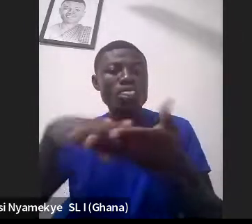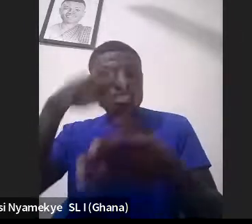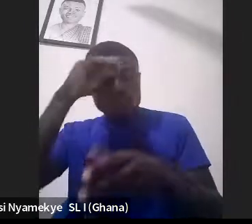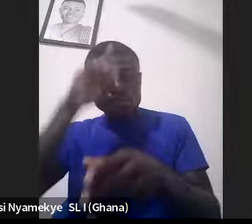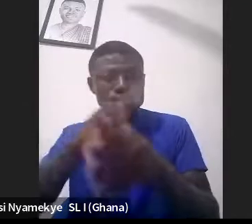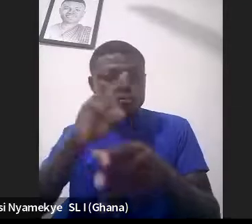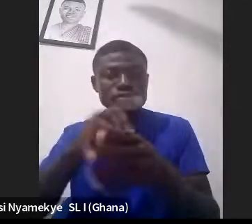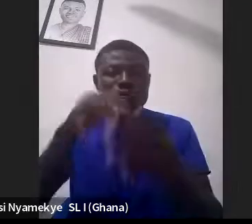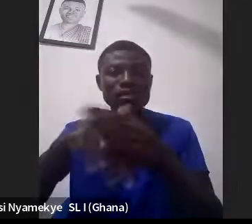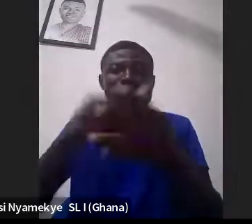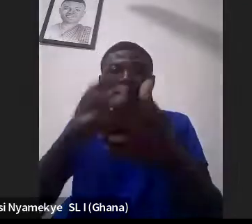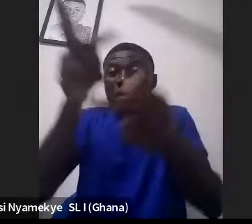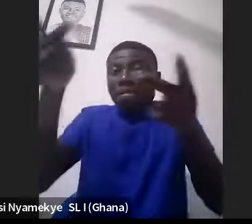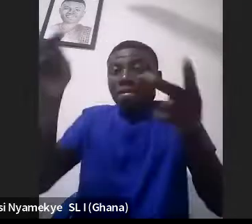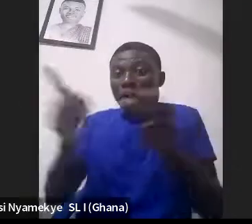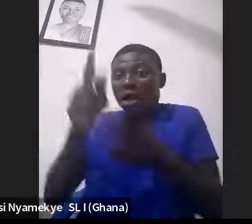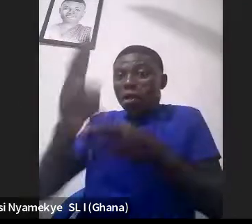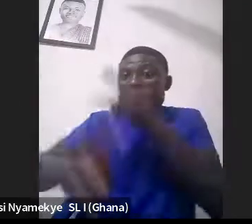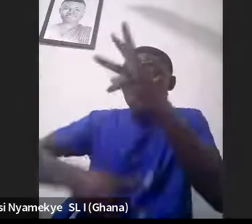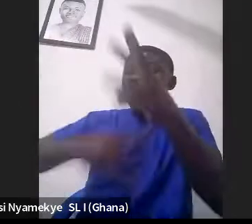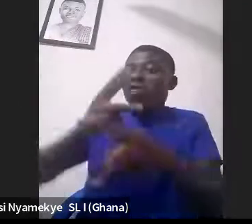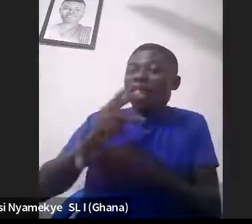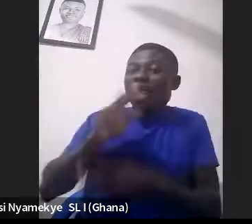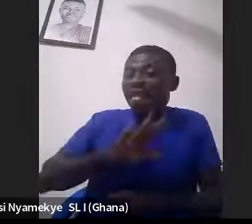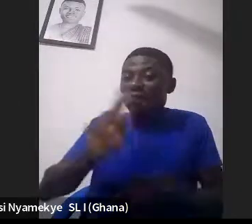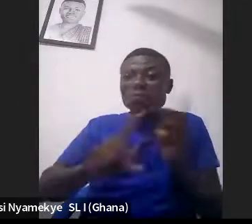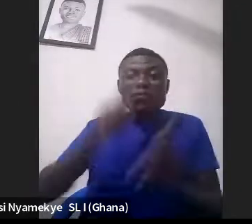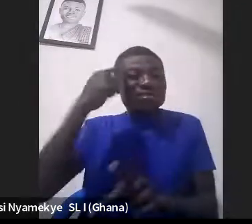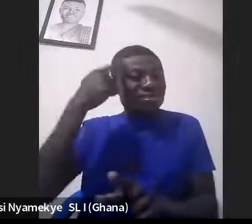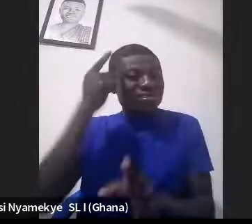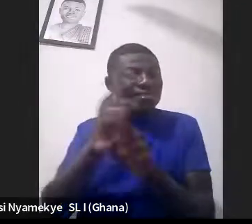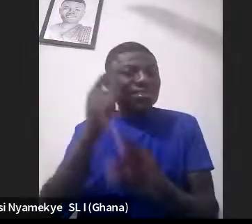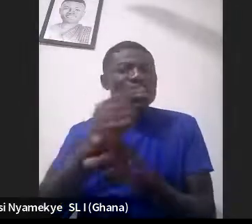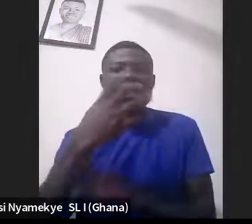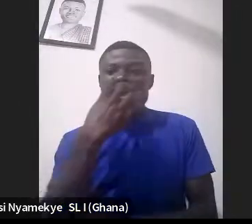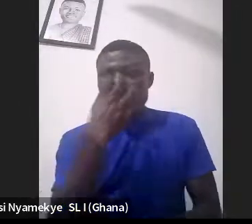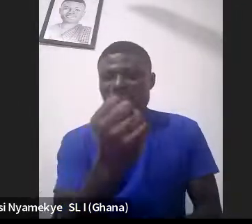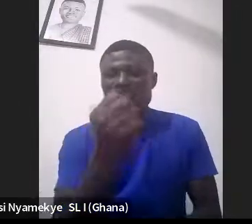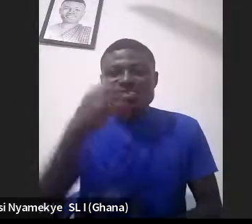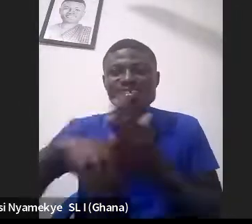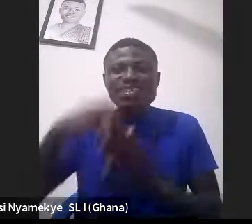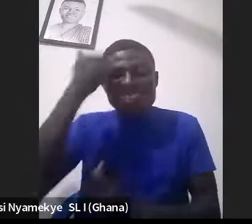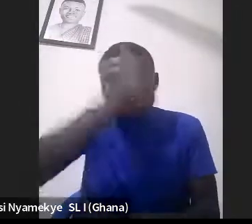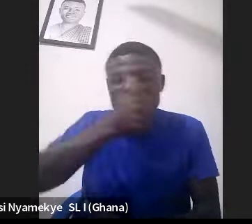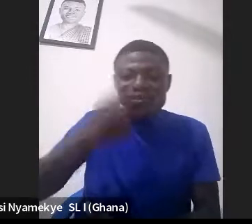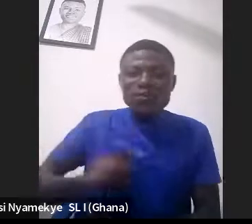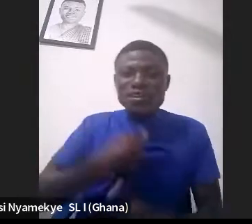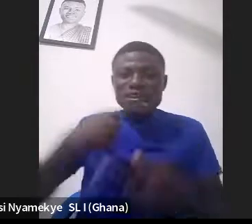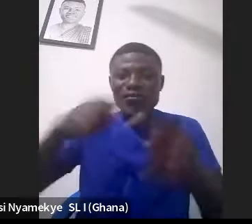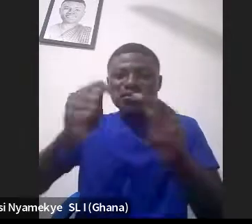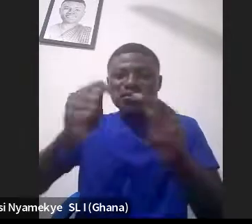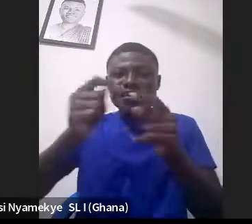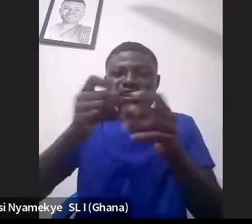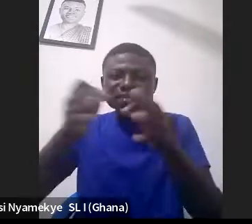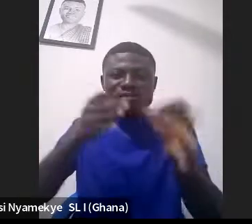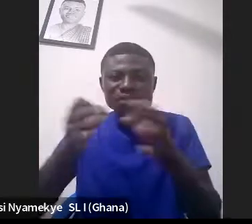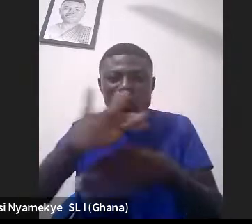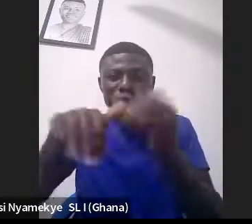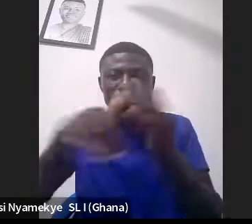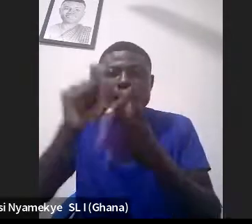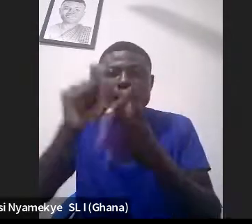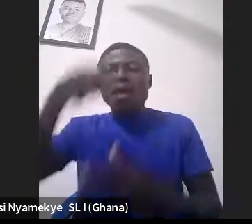part of the world, some people actually tend to think that it's a curse. And so we try to demystify the whole process and